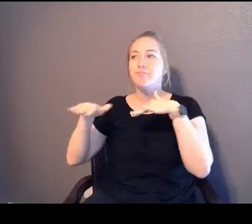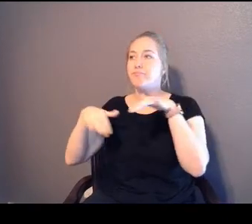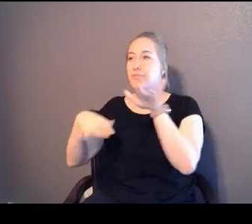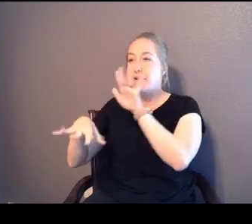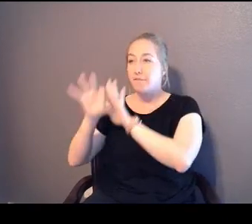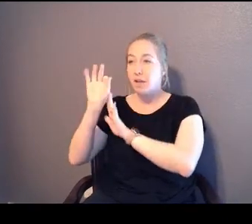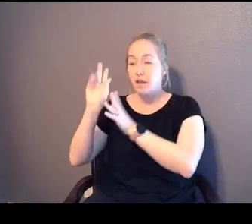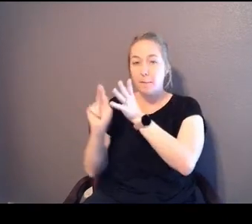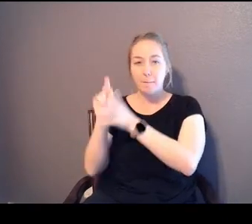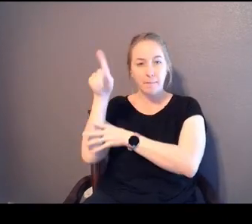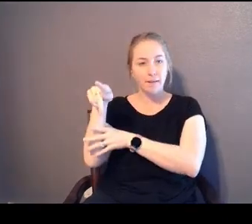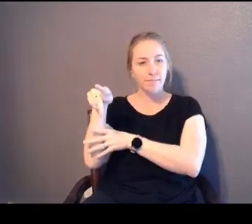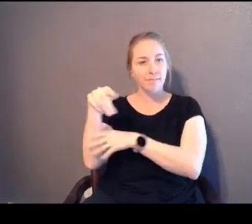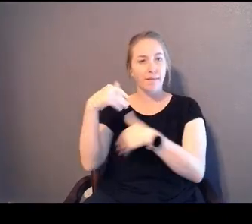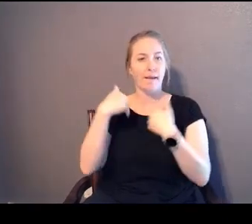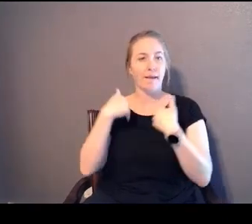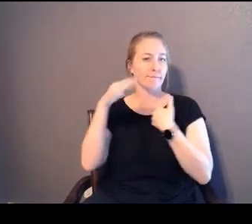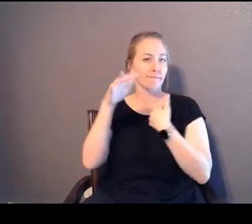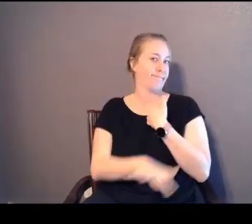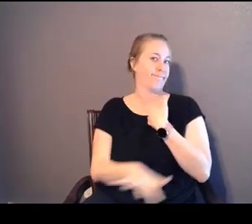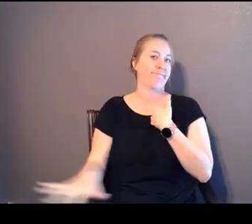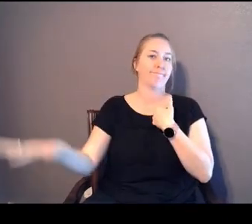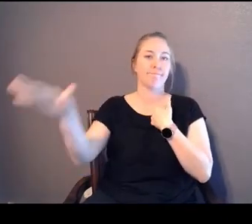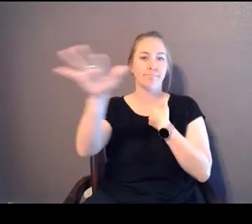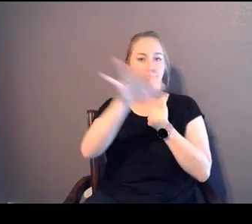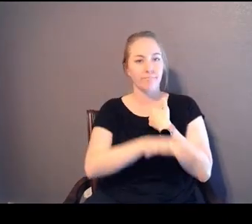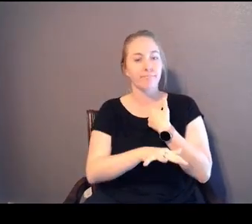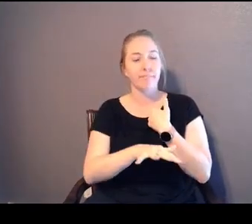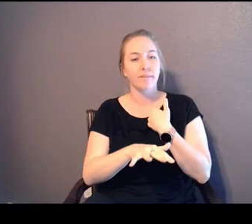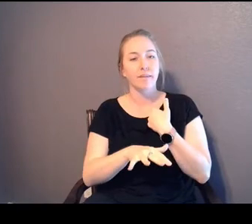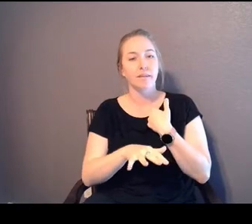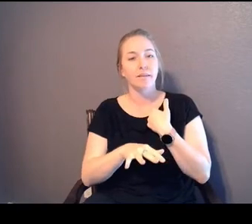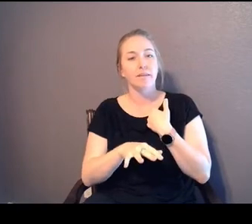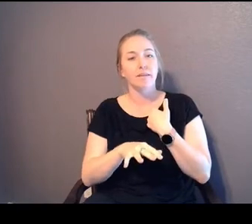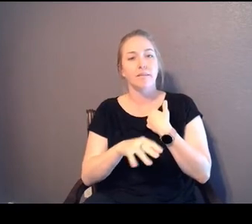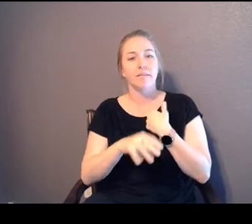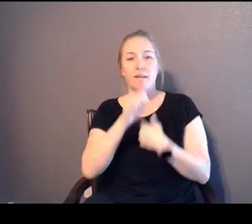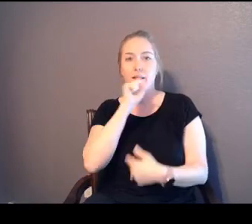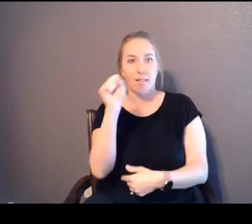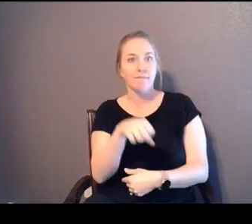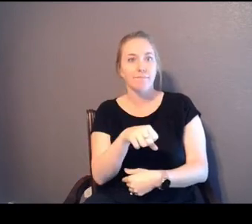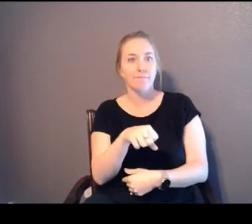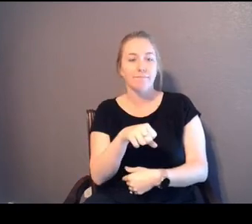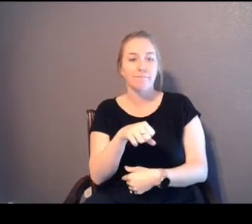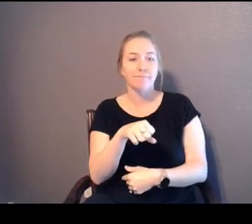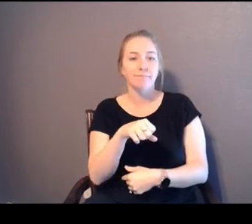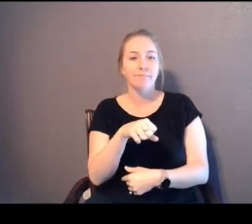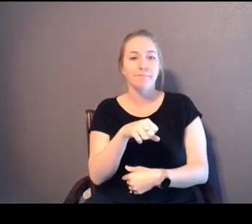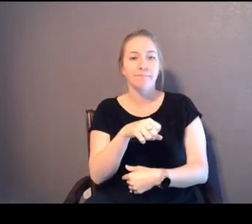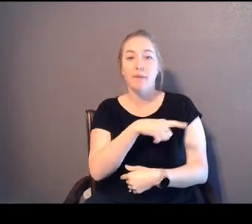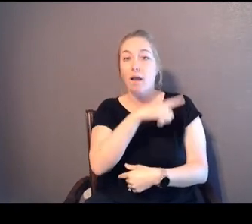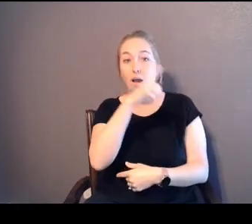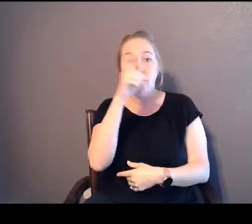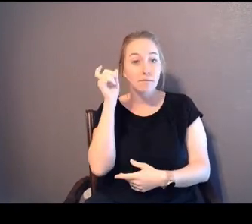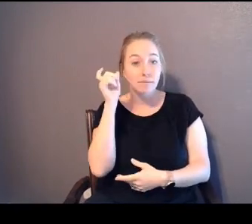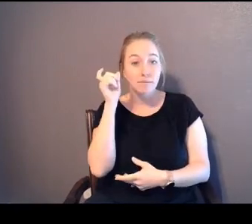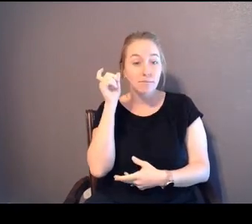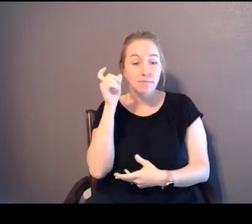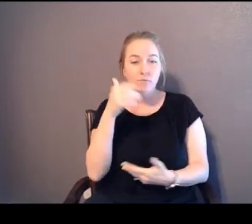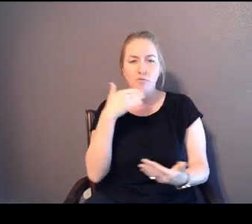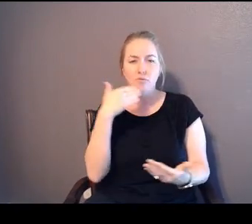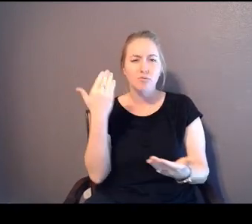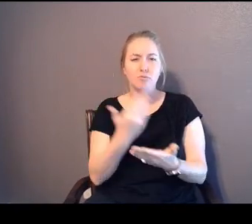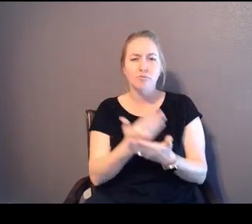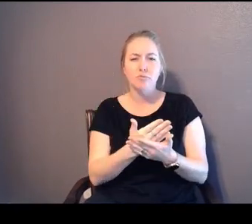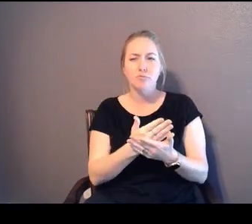all around us, and we love them because they are a great part of nature, and it's a great thing